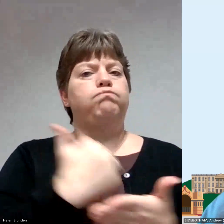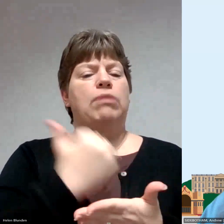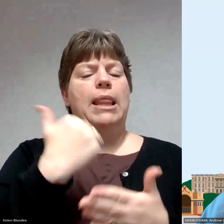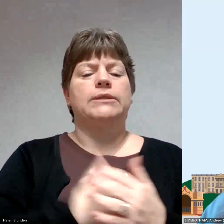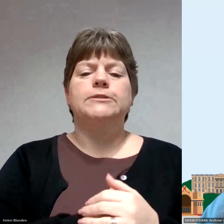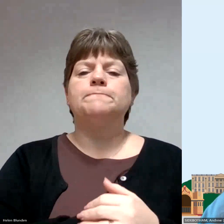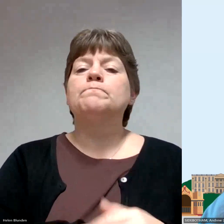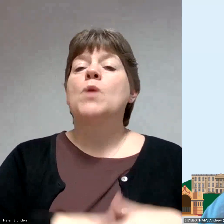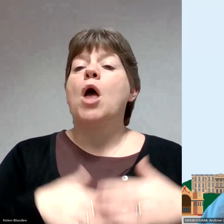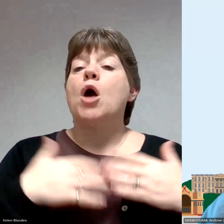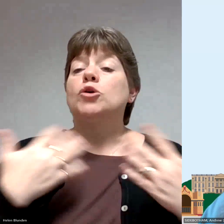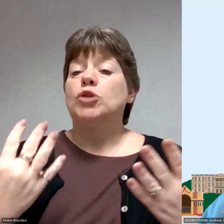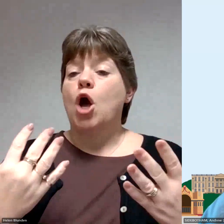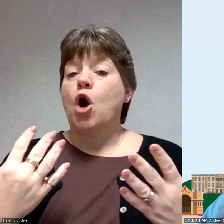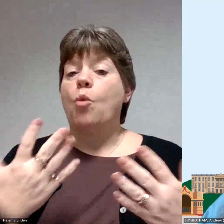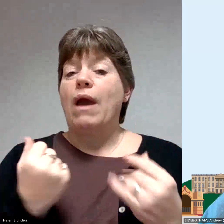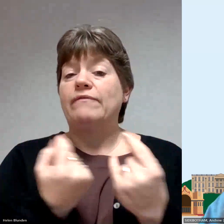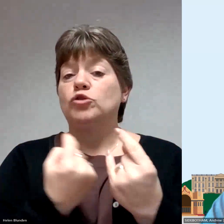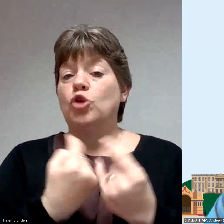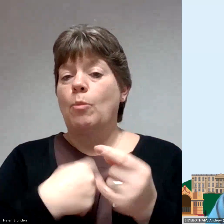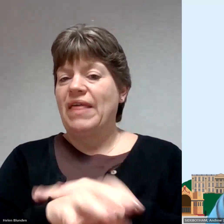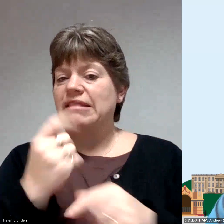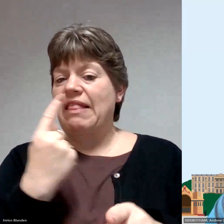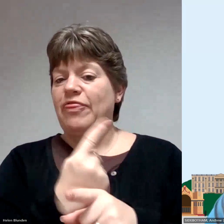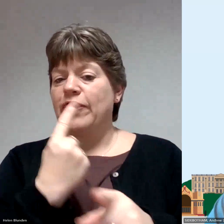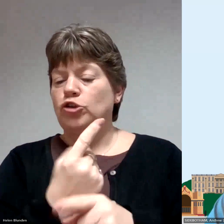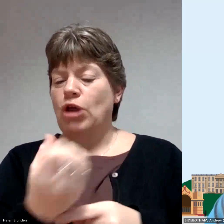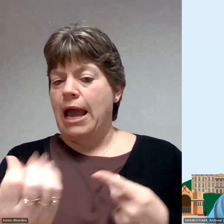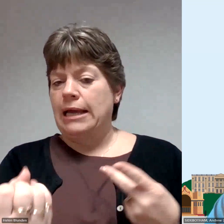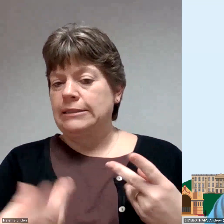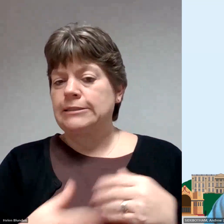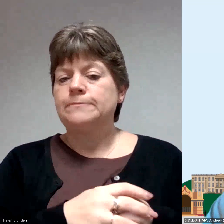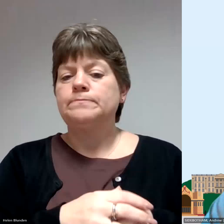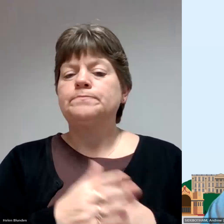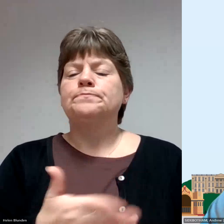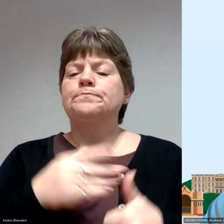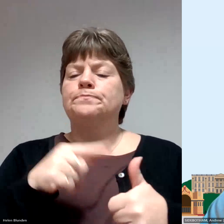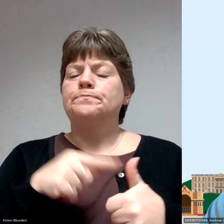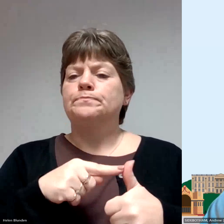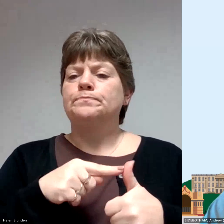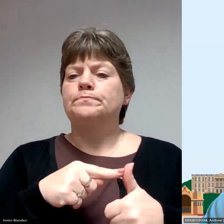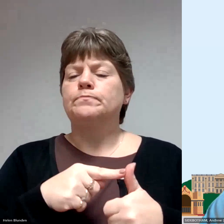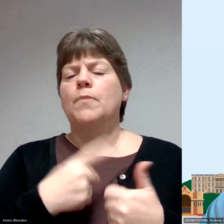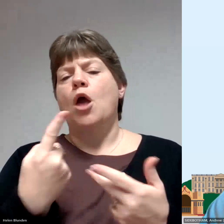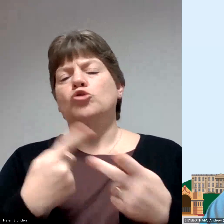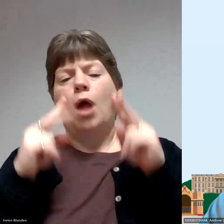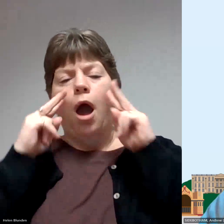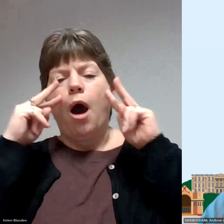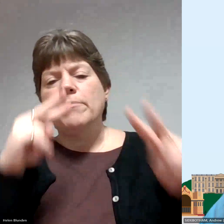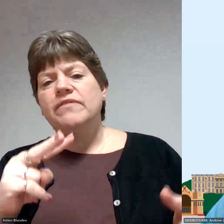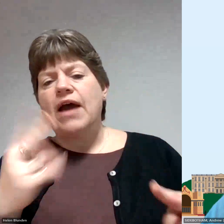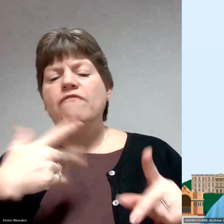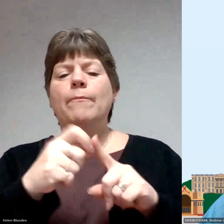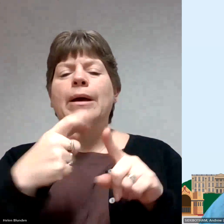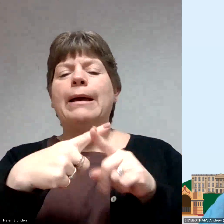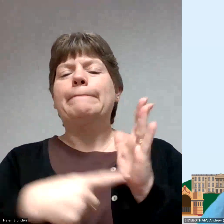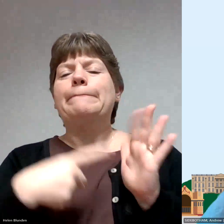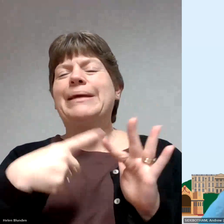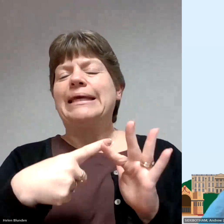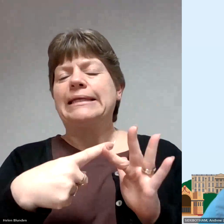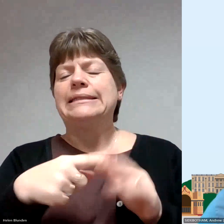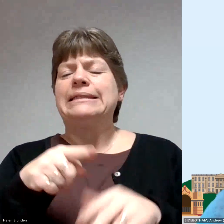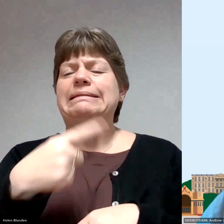So we have some things in the chat for you, Andrew. First of all, there's just an observation from Pete Steedman.